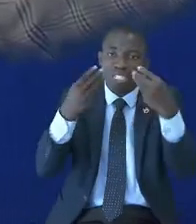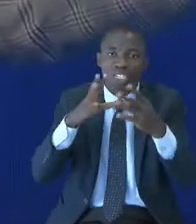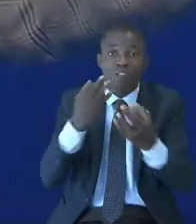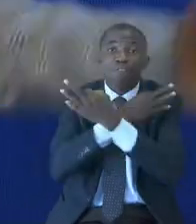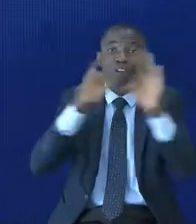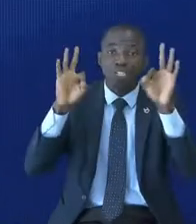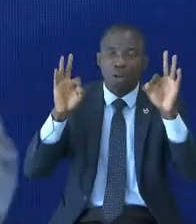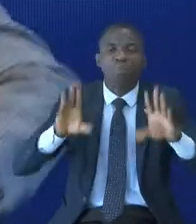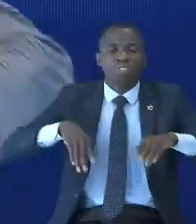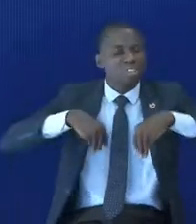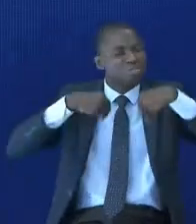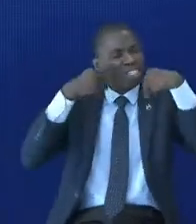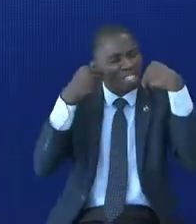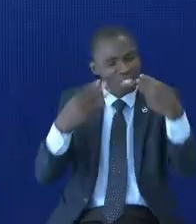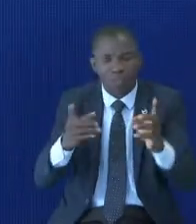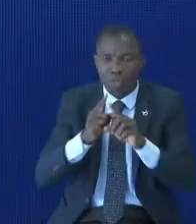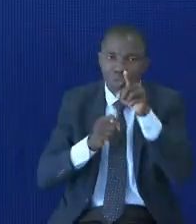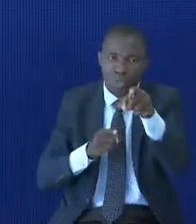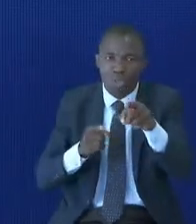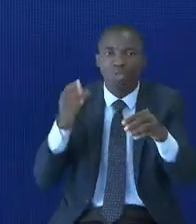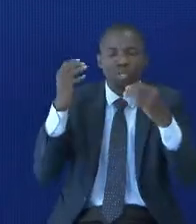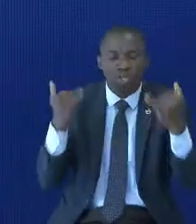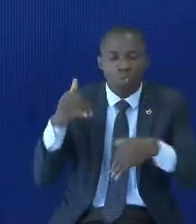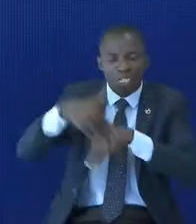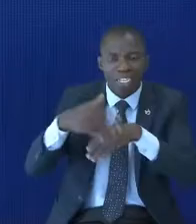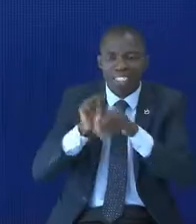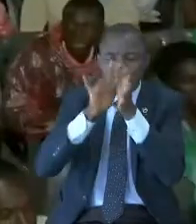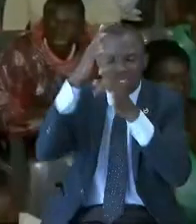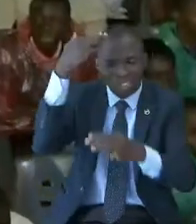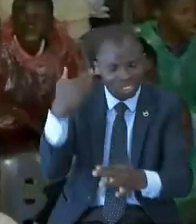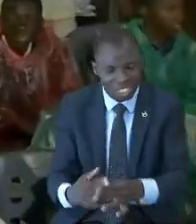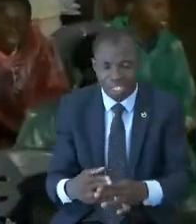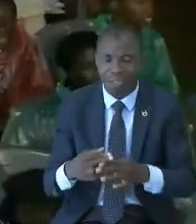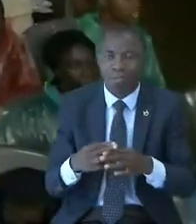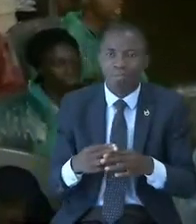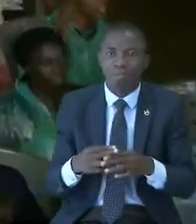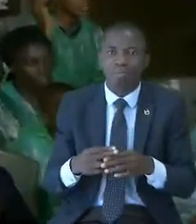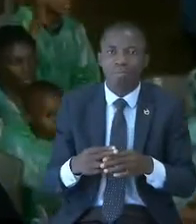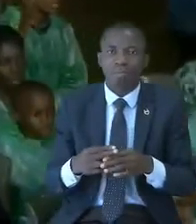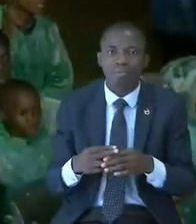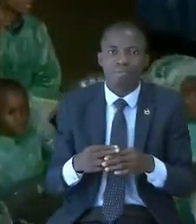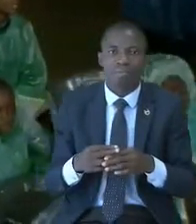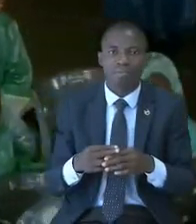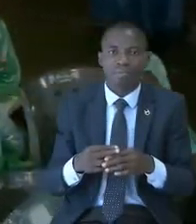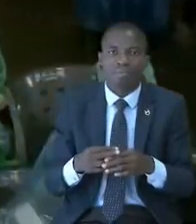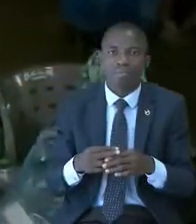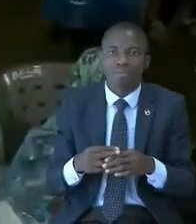Freedom supplied unto you tonight in Jesus' name.